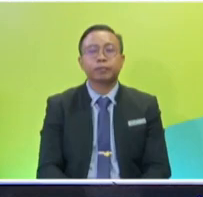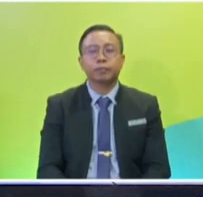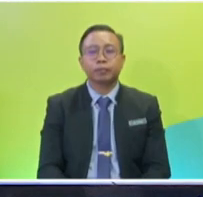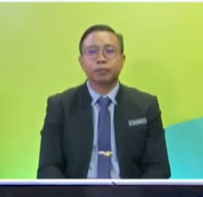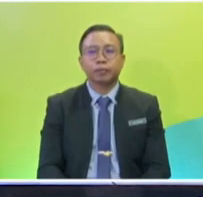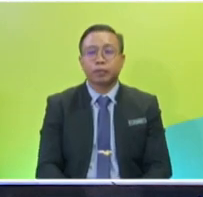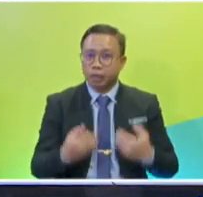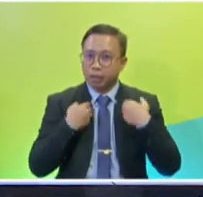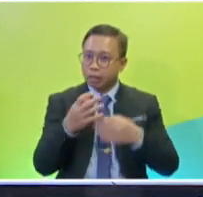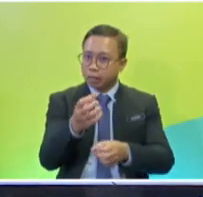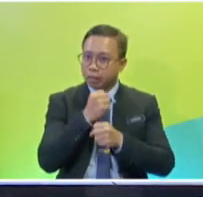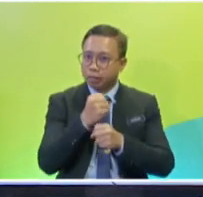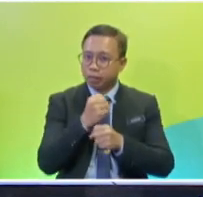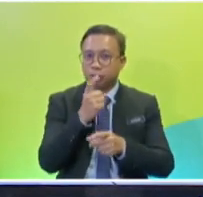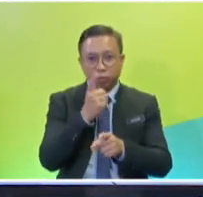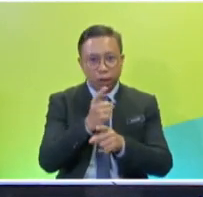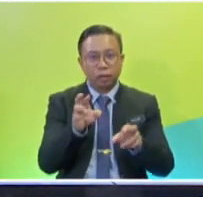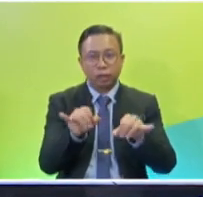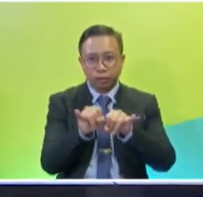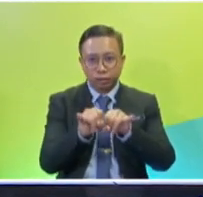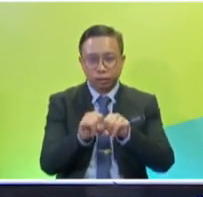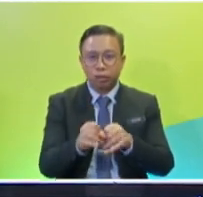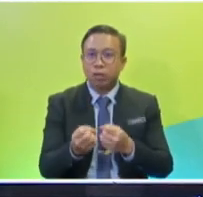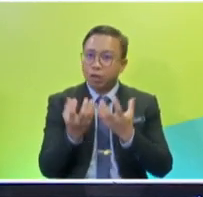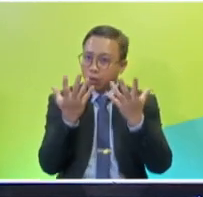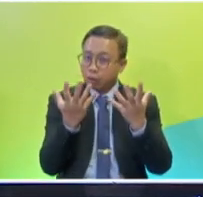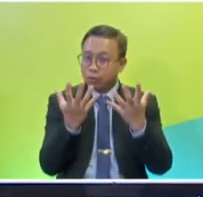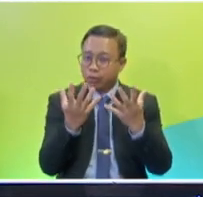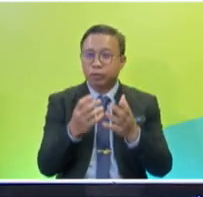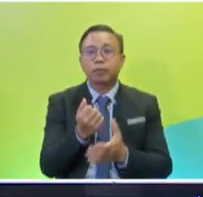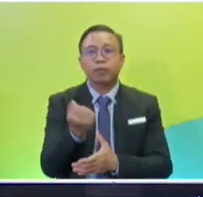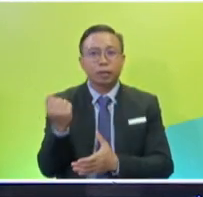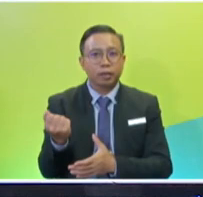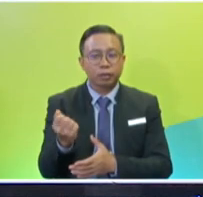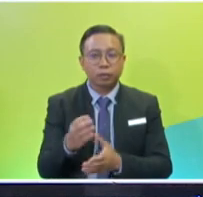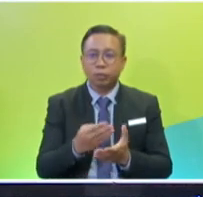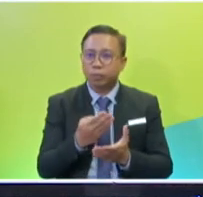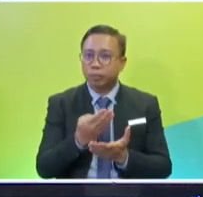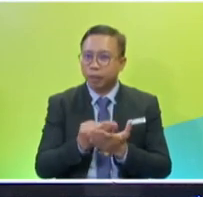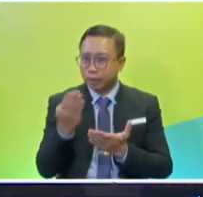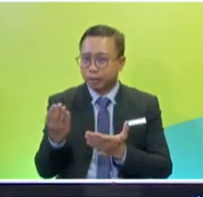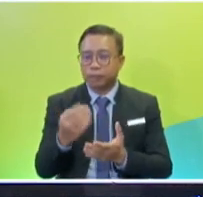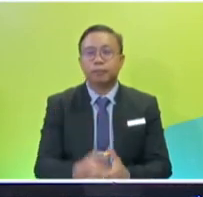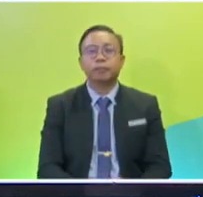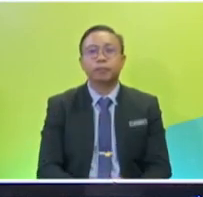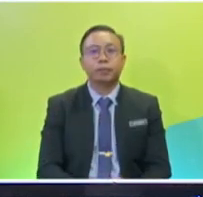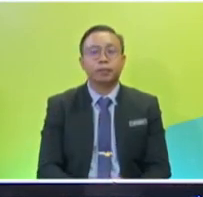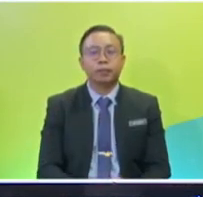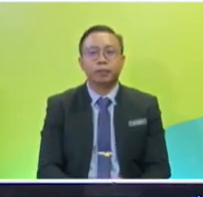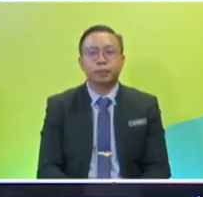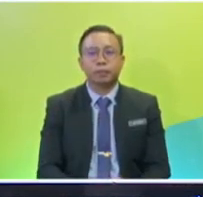sure I get the right size, yeah? I have so many other things to buy. Okay, catch up with you later, Anga. Okay, bye.